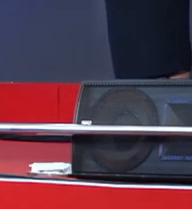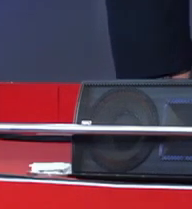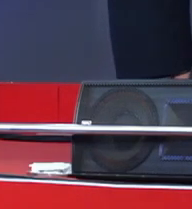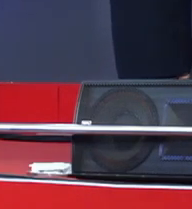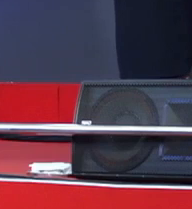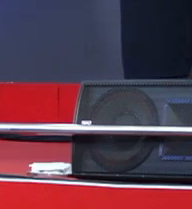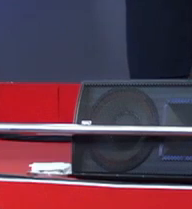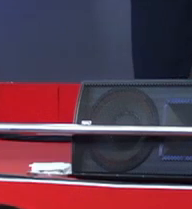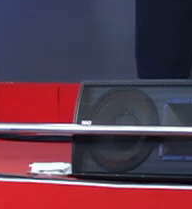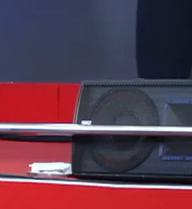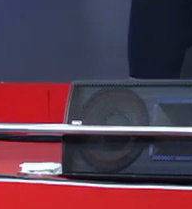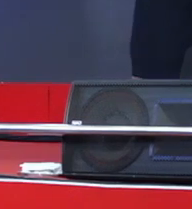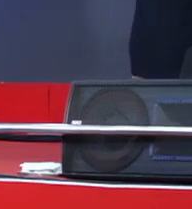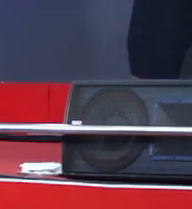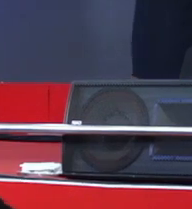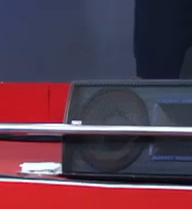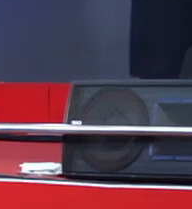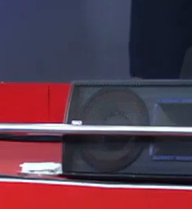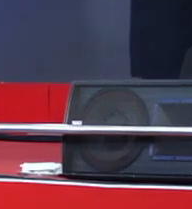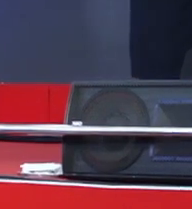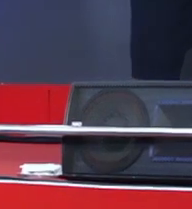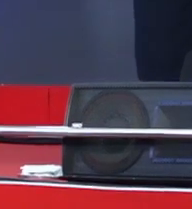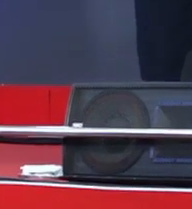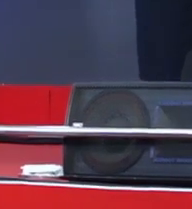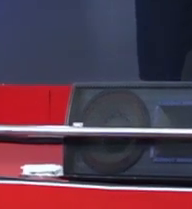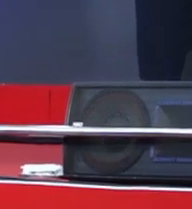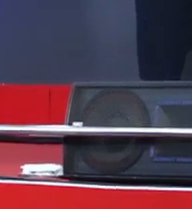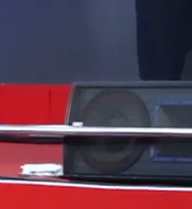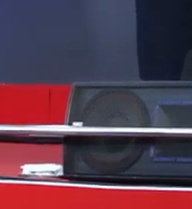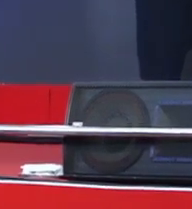So that we rejuvenate our bodies.